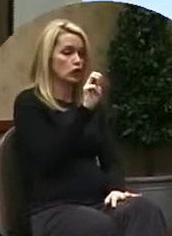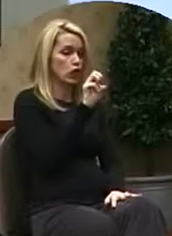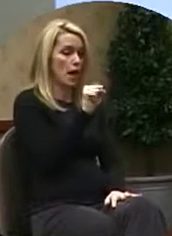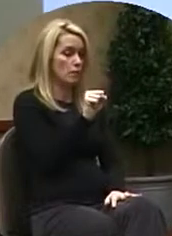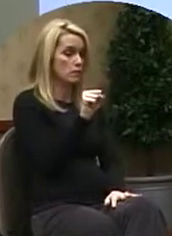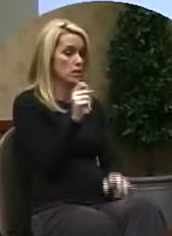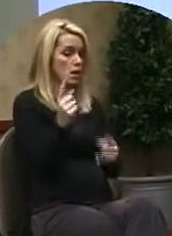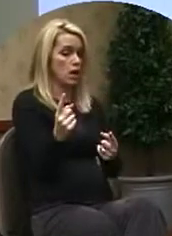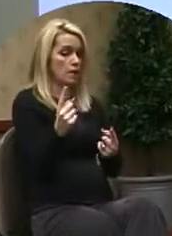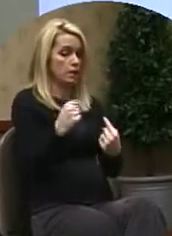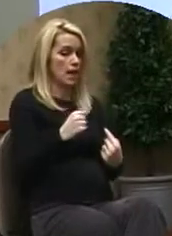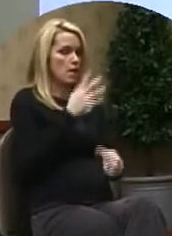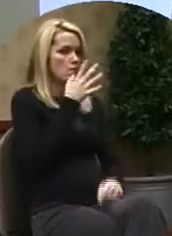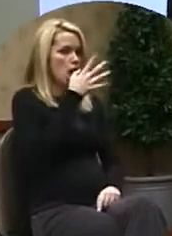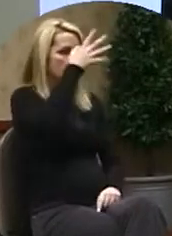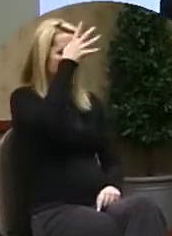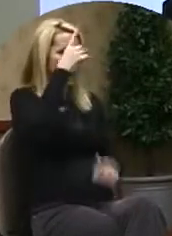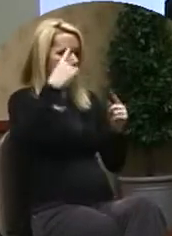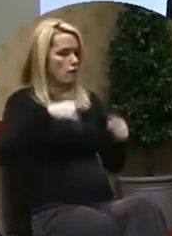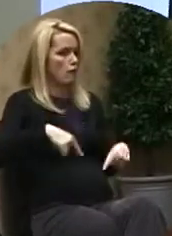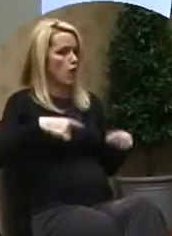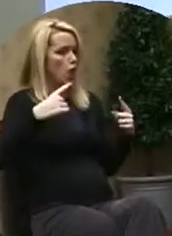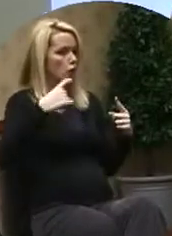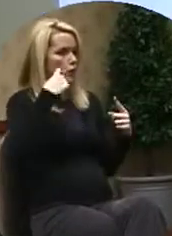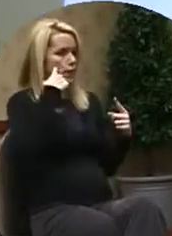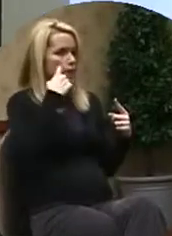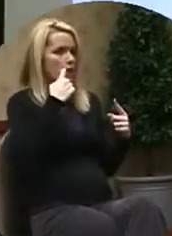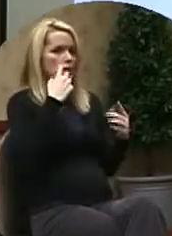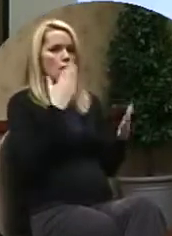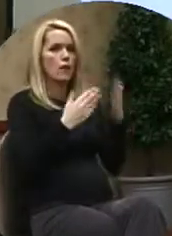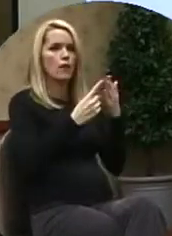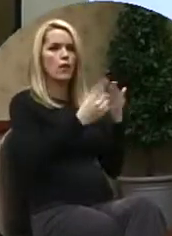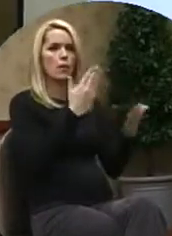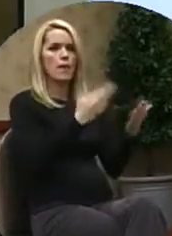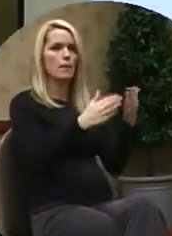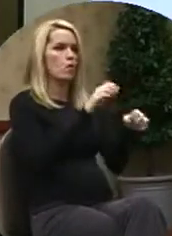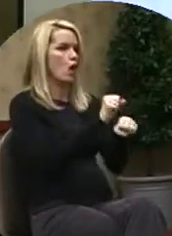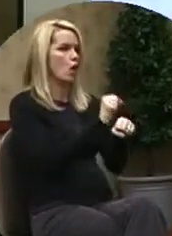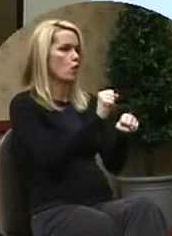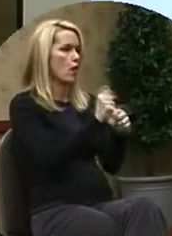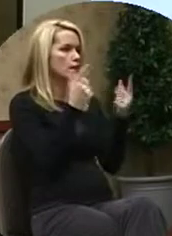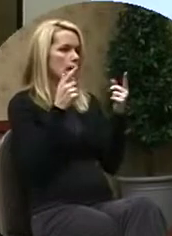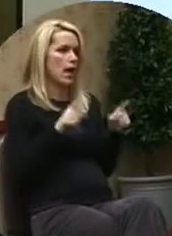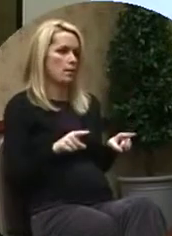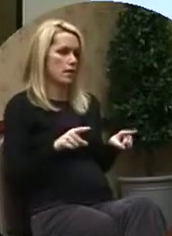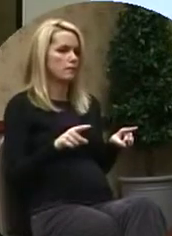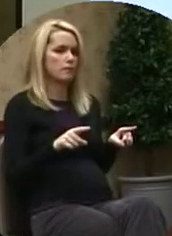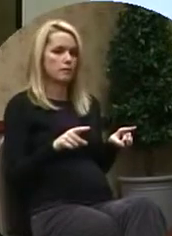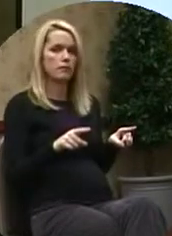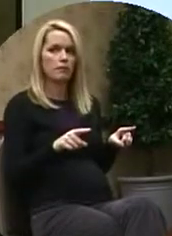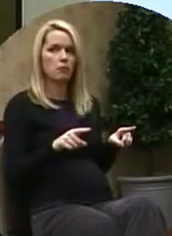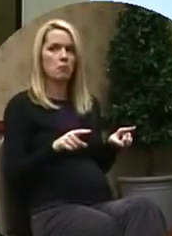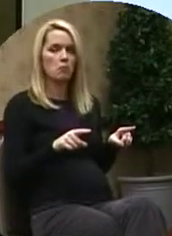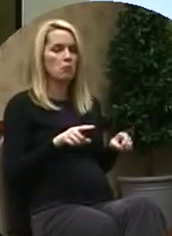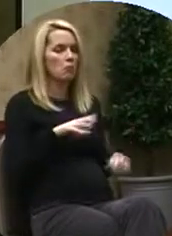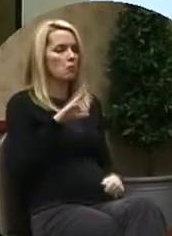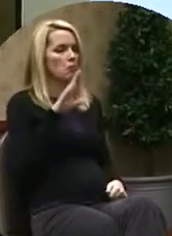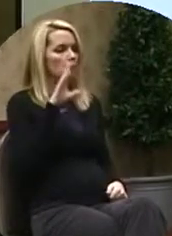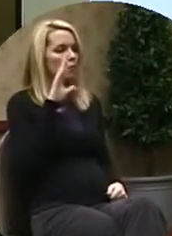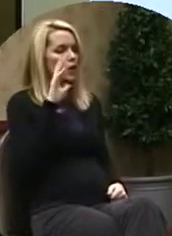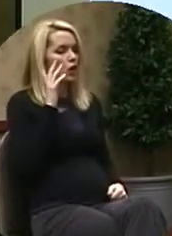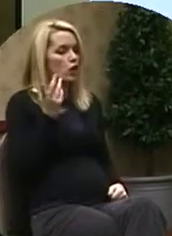in and mom and dad have just had a fight, some of you may work in situations where this has happened, where you can reliably have